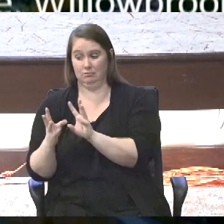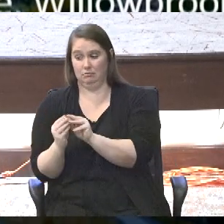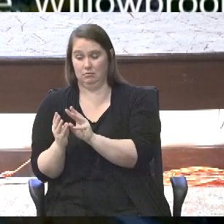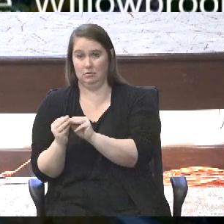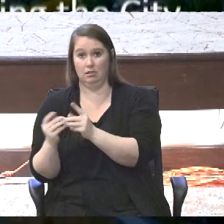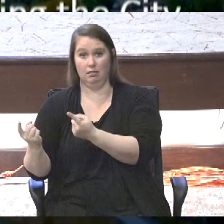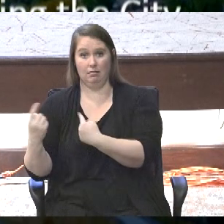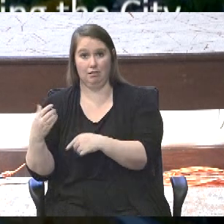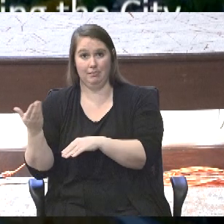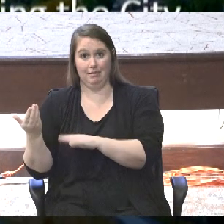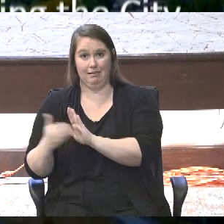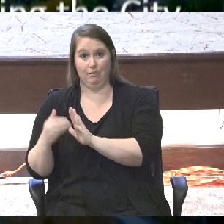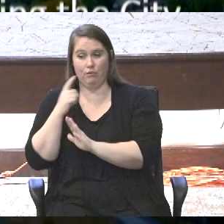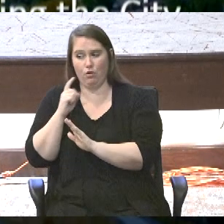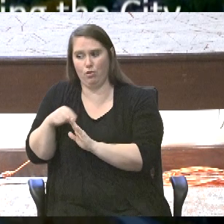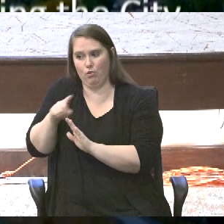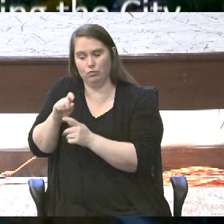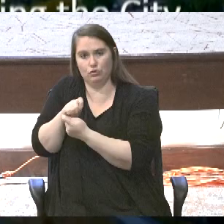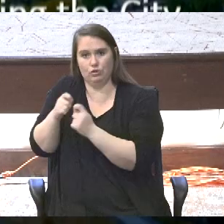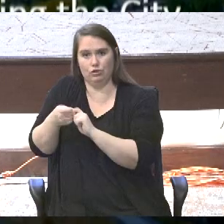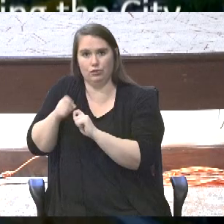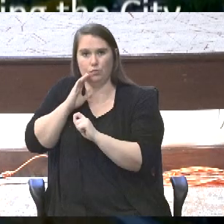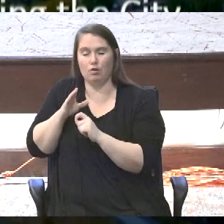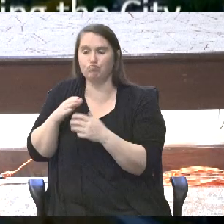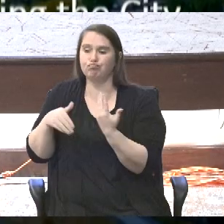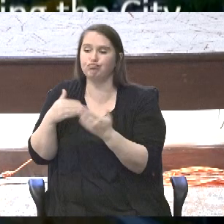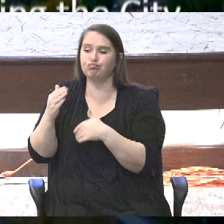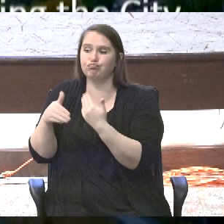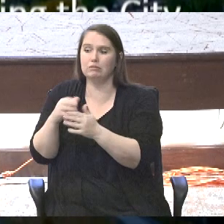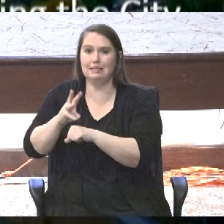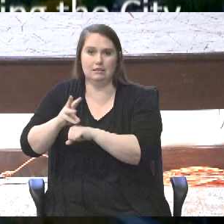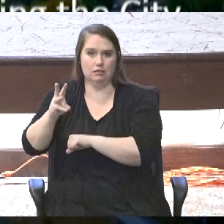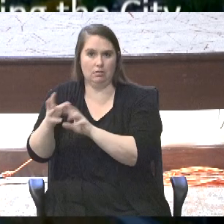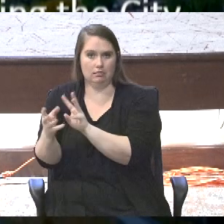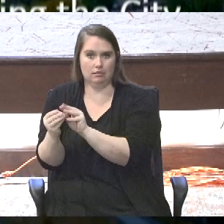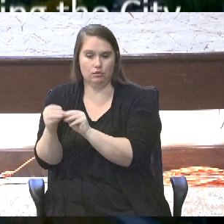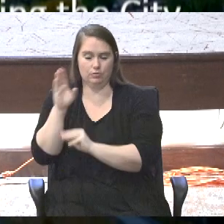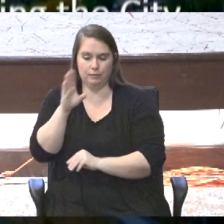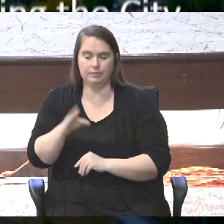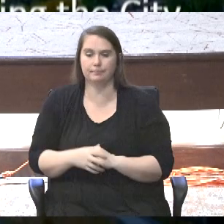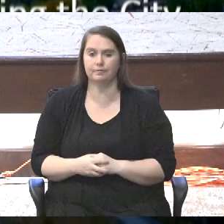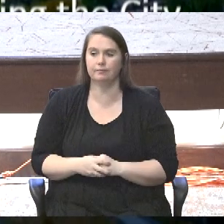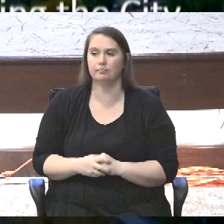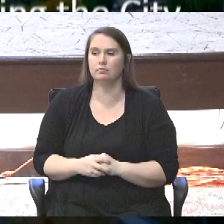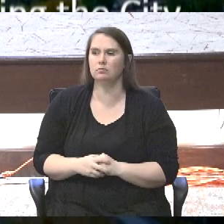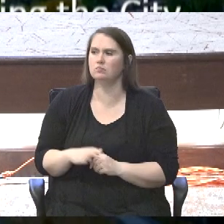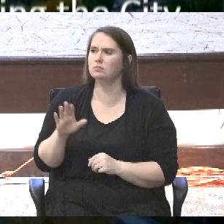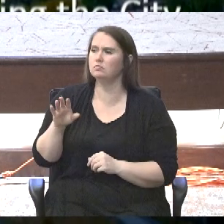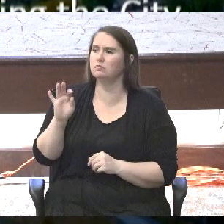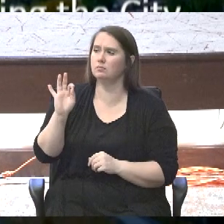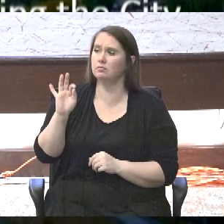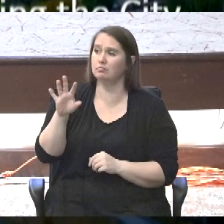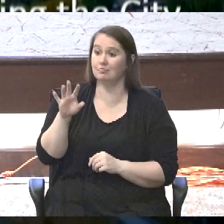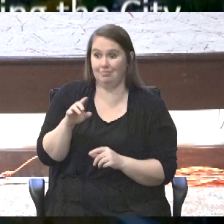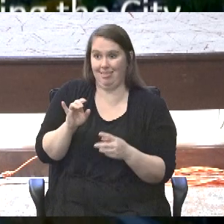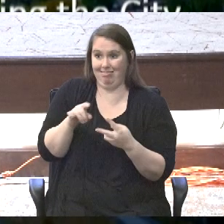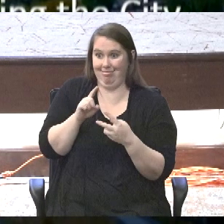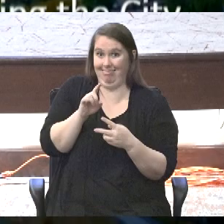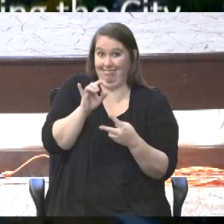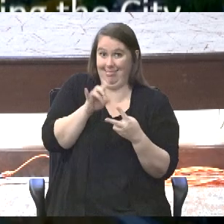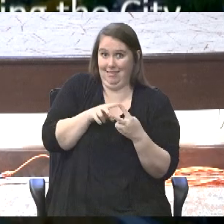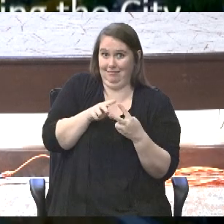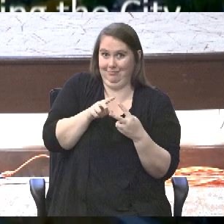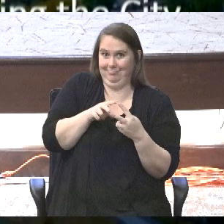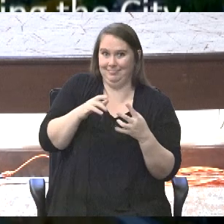proposed changes. So he'll walk us through that for a few minutes at the 6 o'clock session. That's something else I'm excited about. Today's an